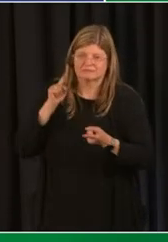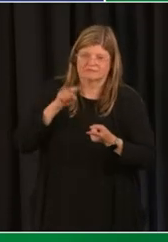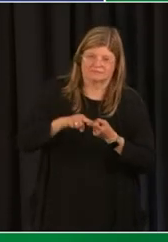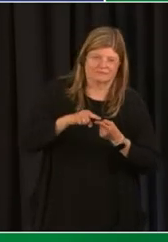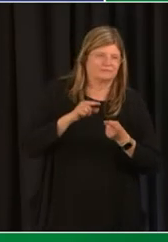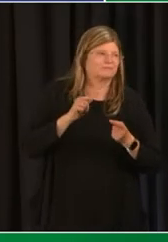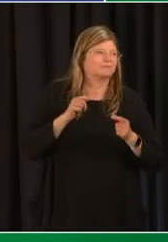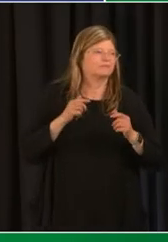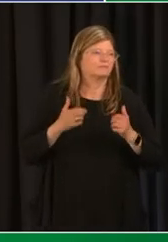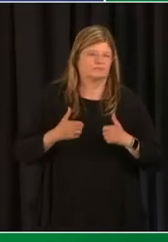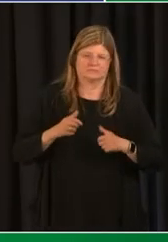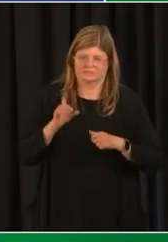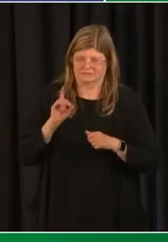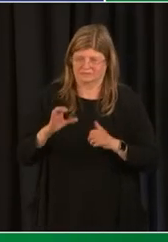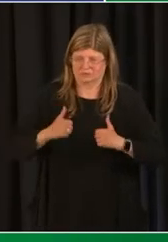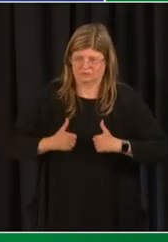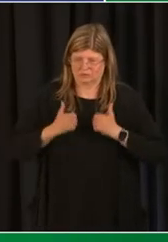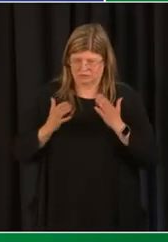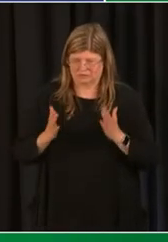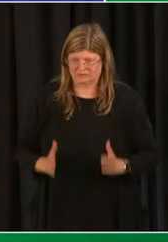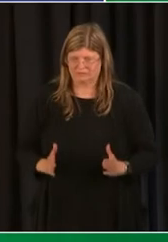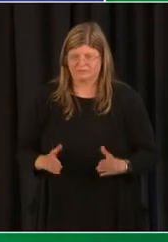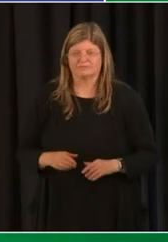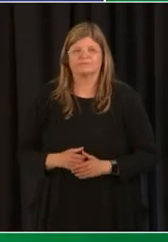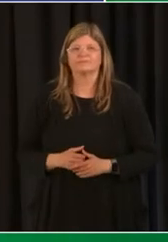of the district, and you will be hearing from them.